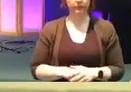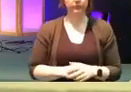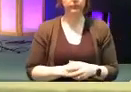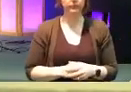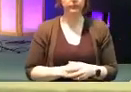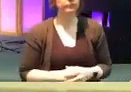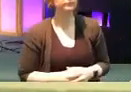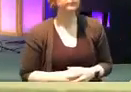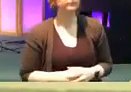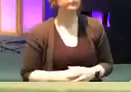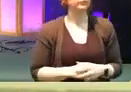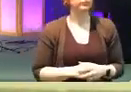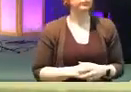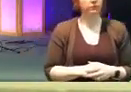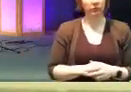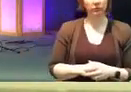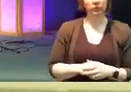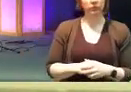the early church.